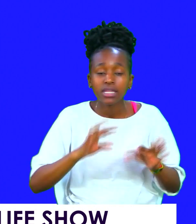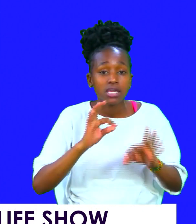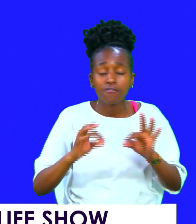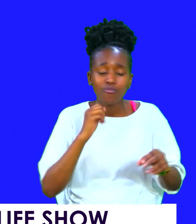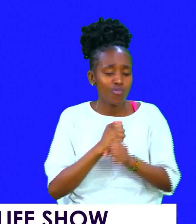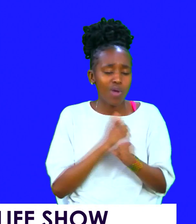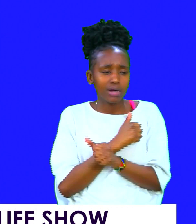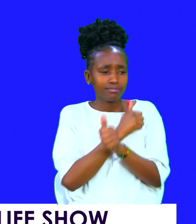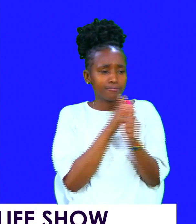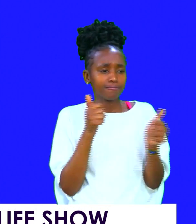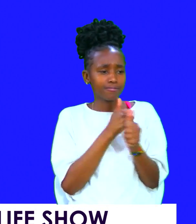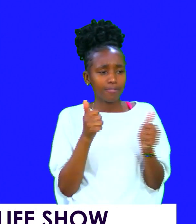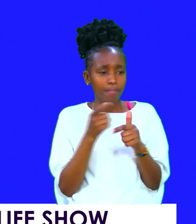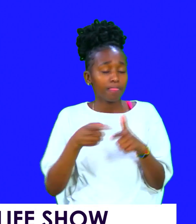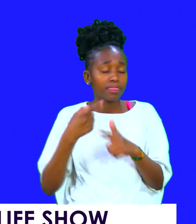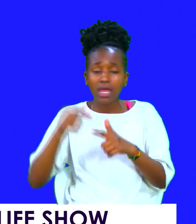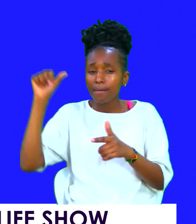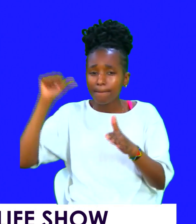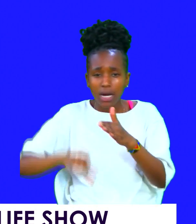is the worst that can happen?